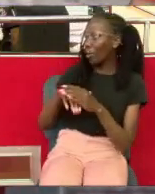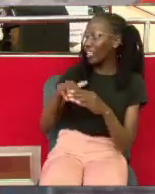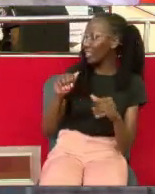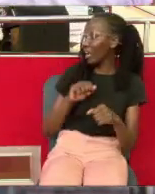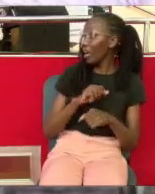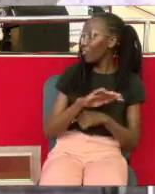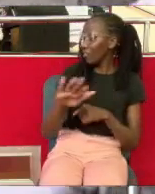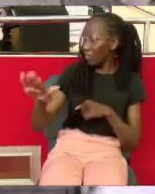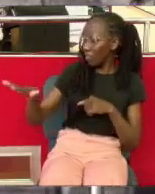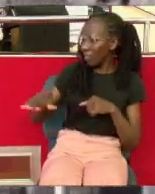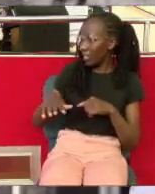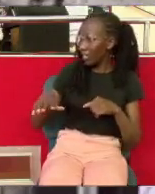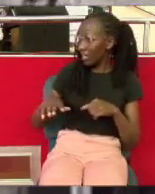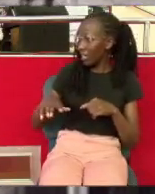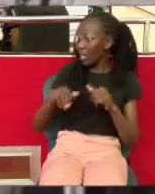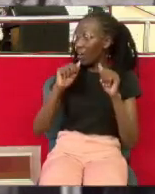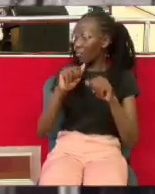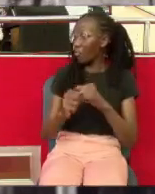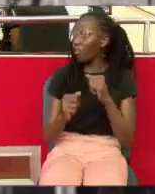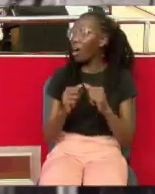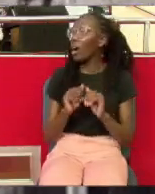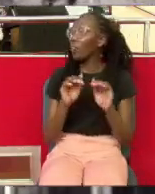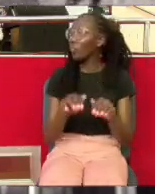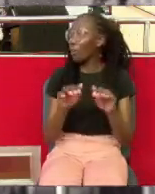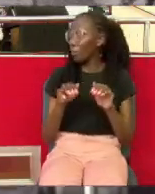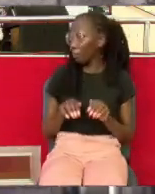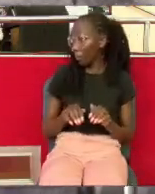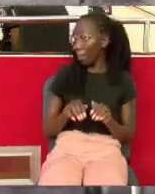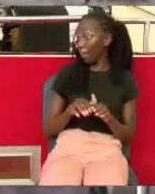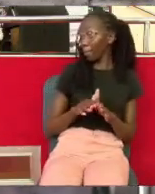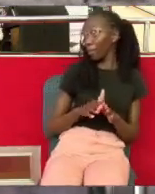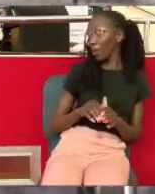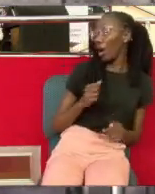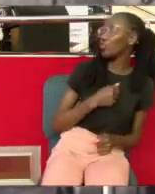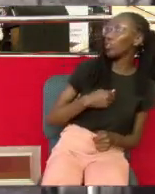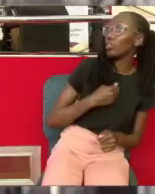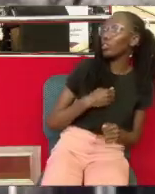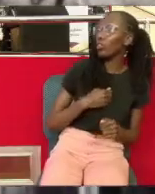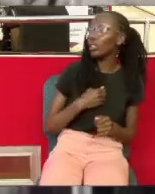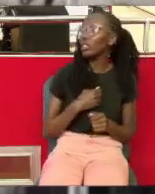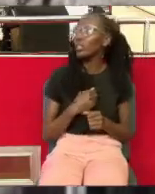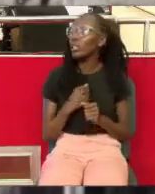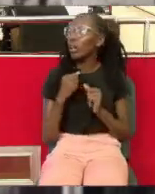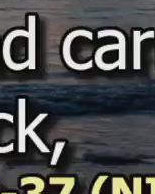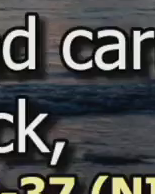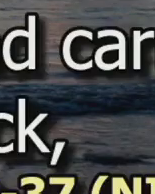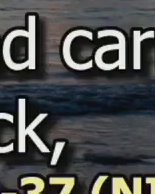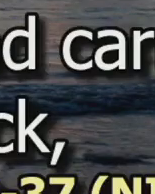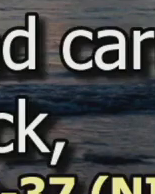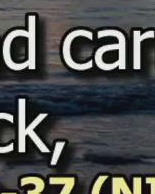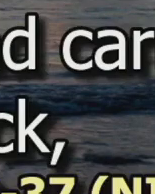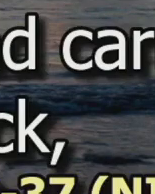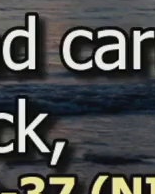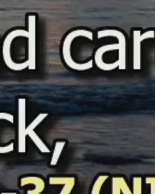verse 34 he says that I was out there taking care of my father's flock.